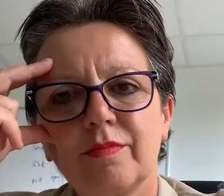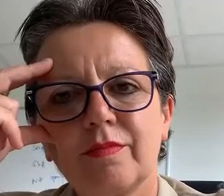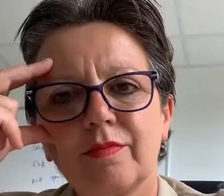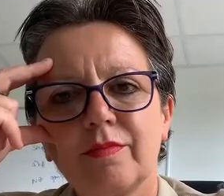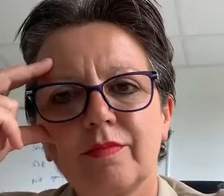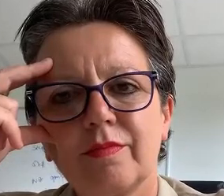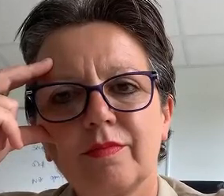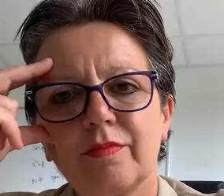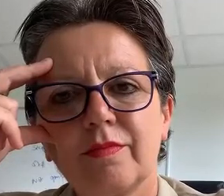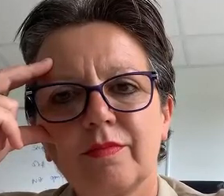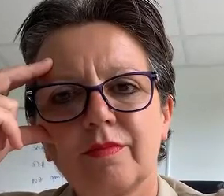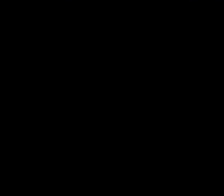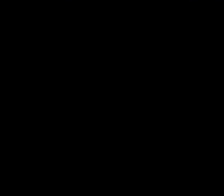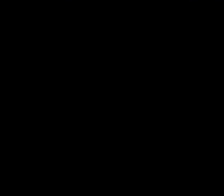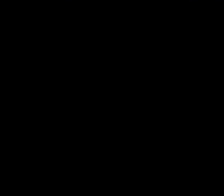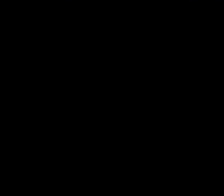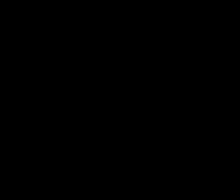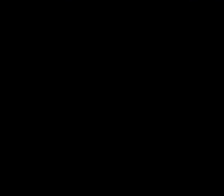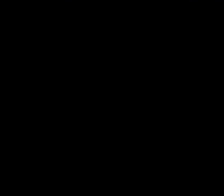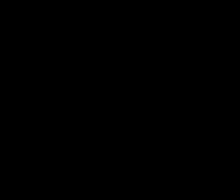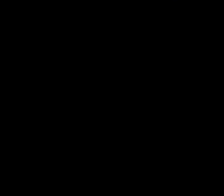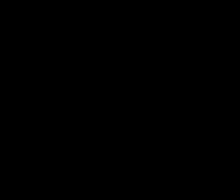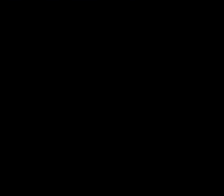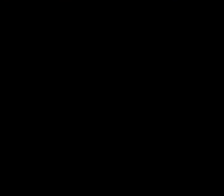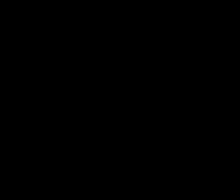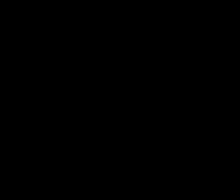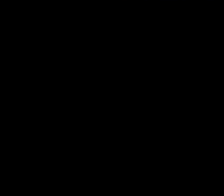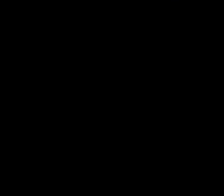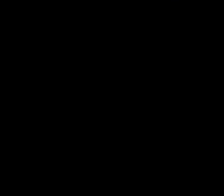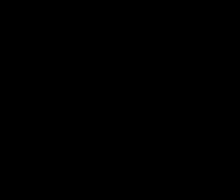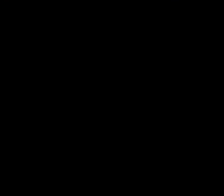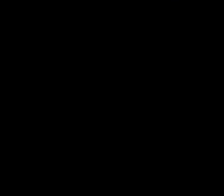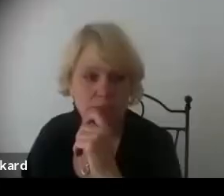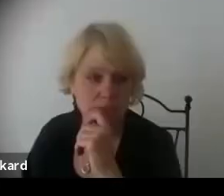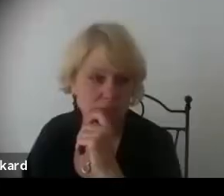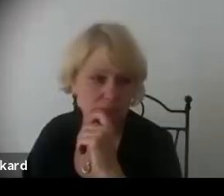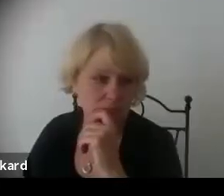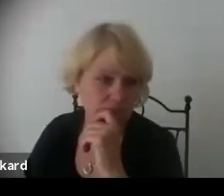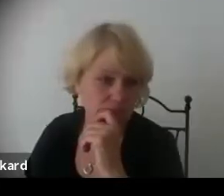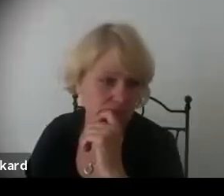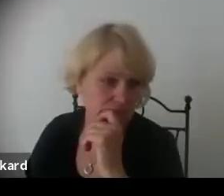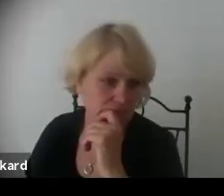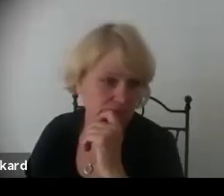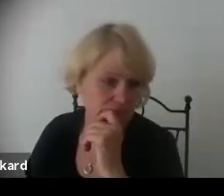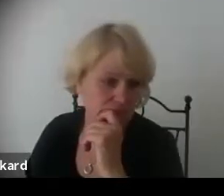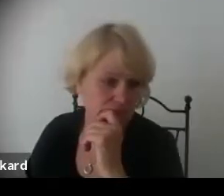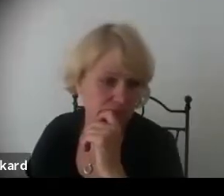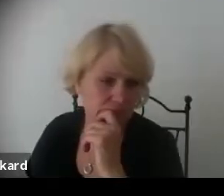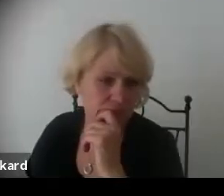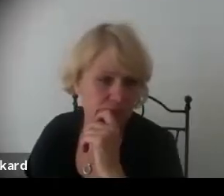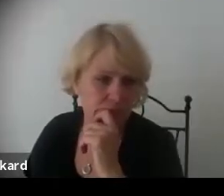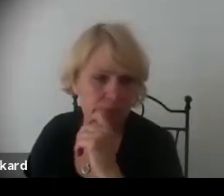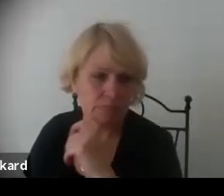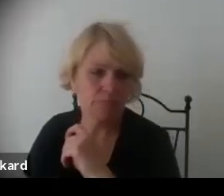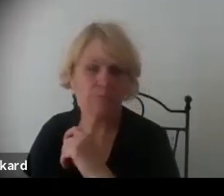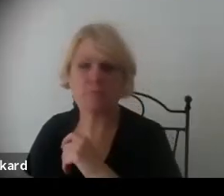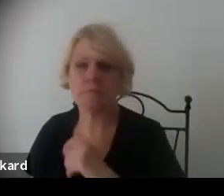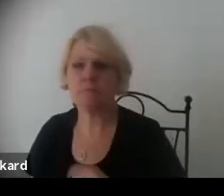isolated, concerned. They haven't had people to talk with where they can air those concerns, and